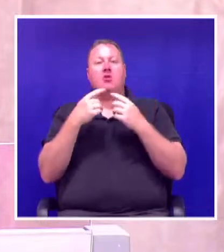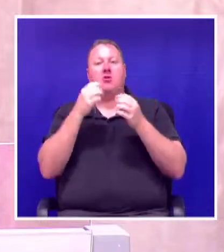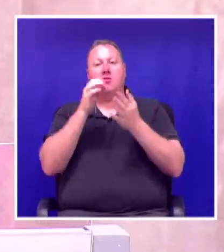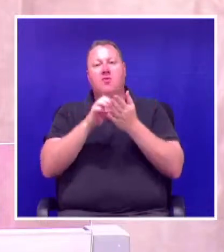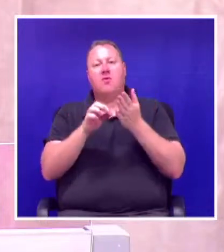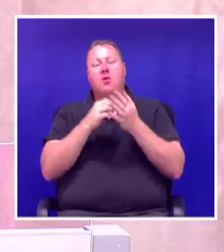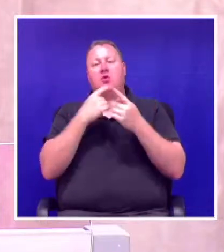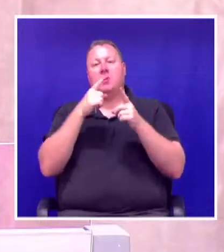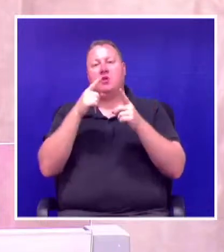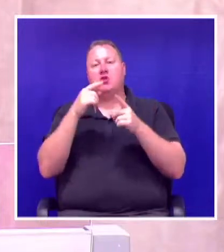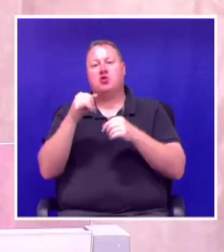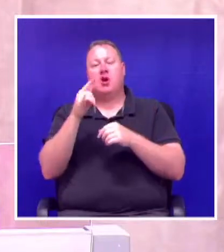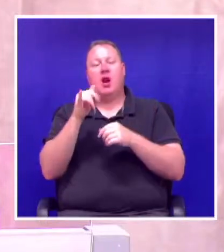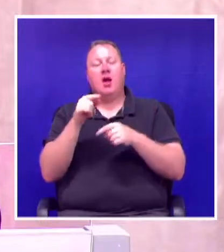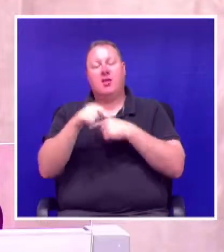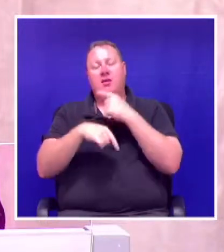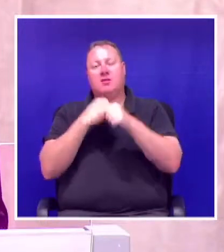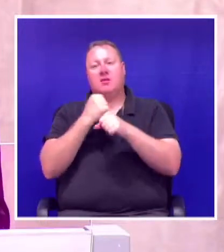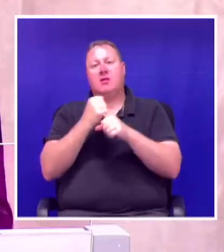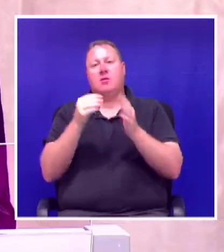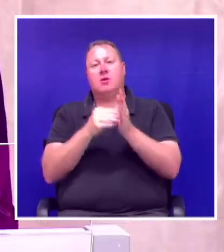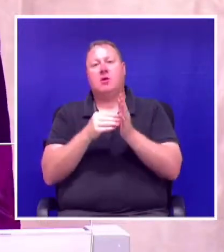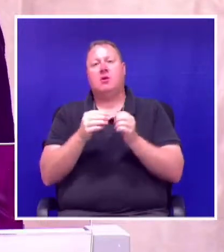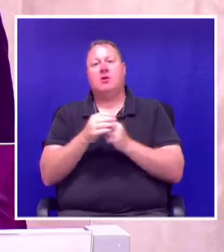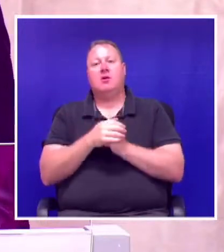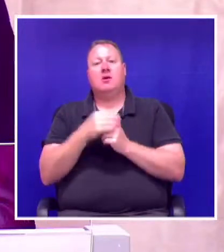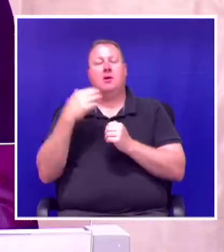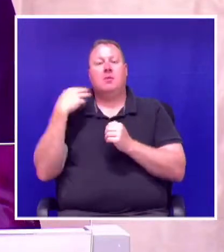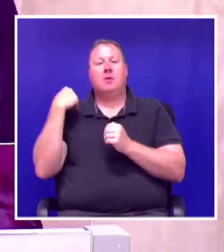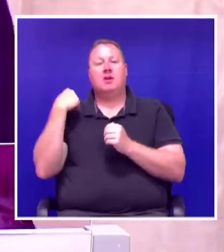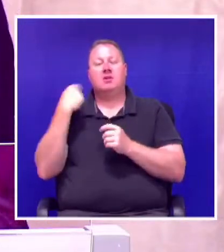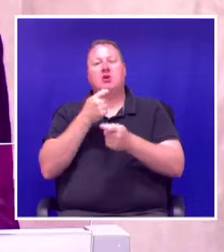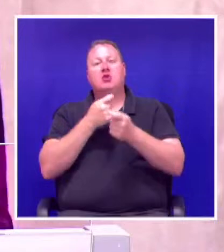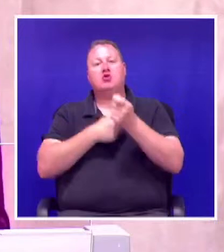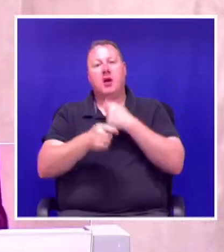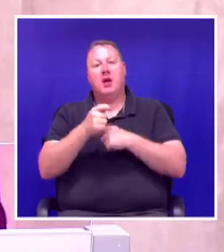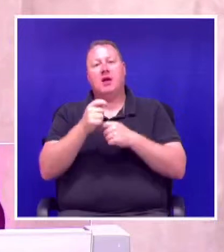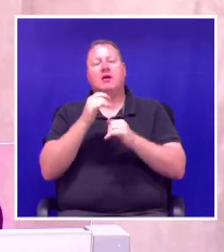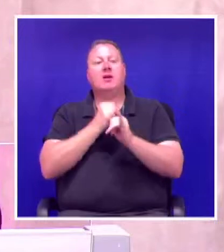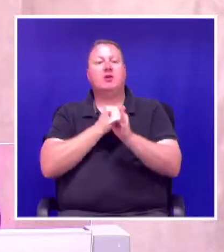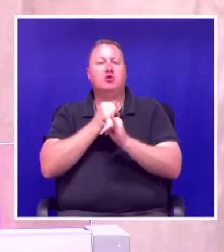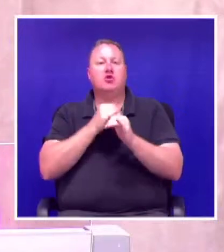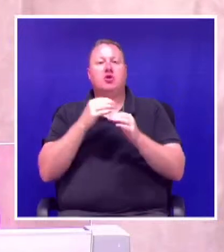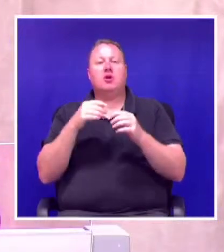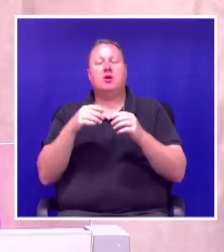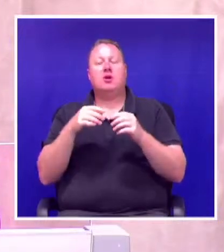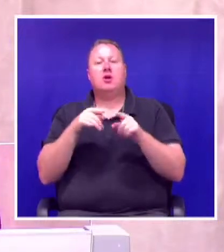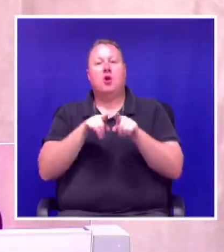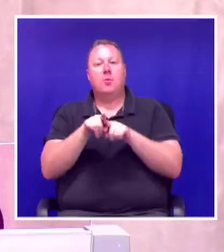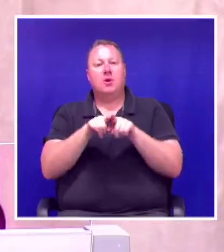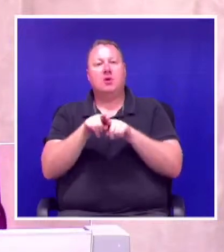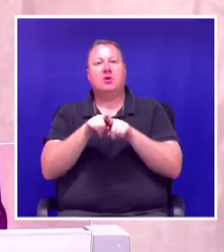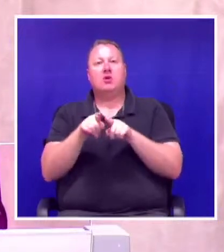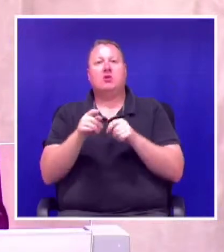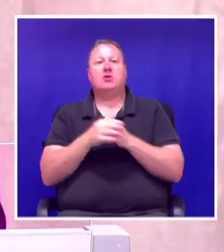year, the Minister of Trade, Industry and Competition also briefed Parliament